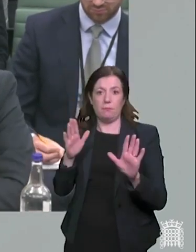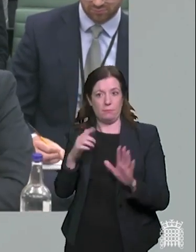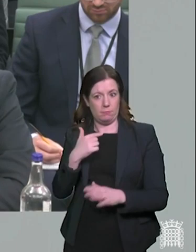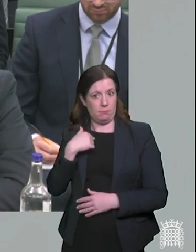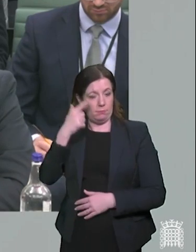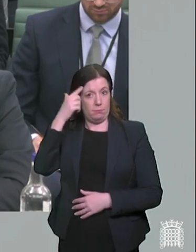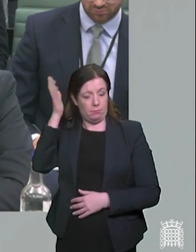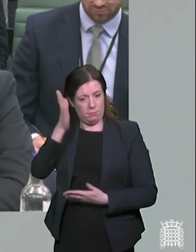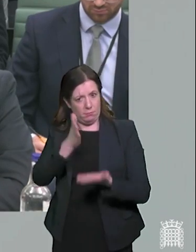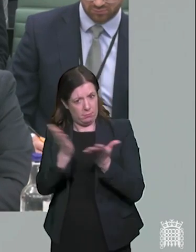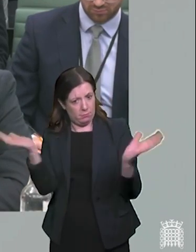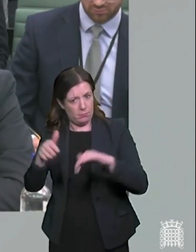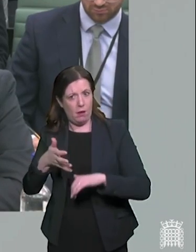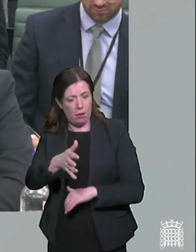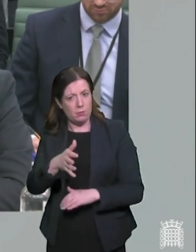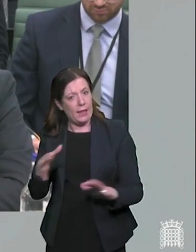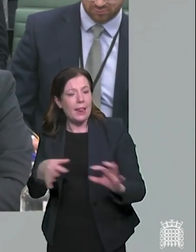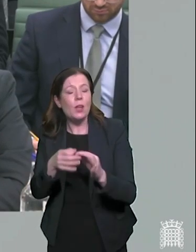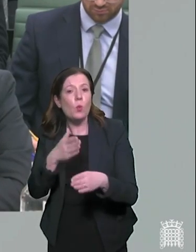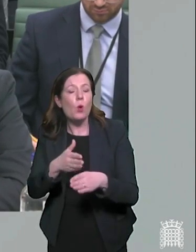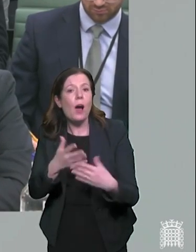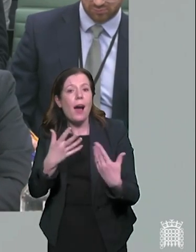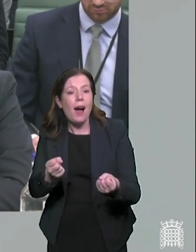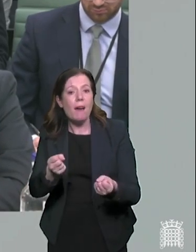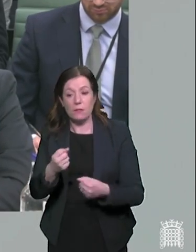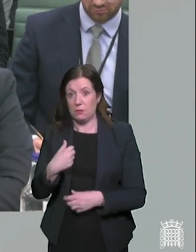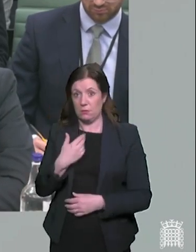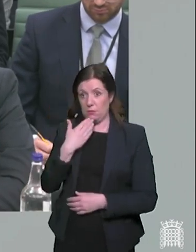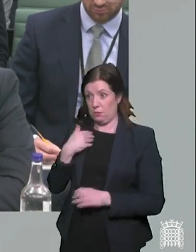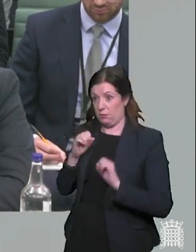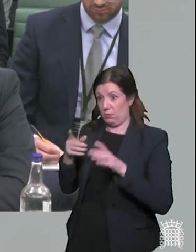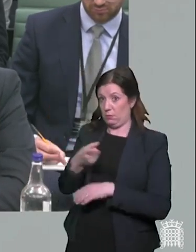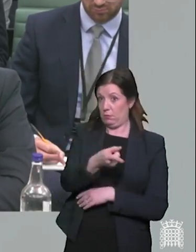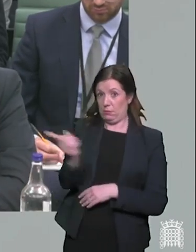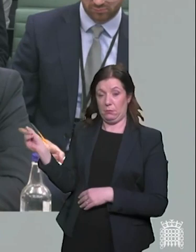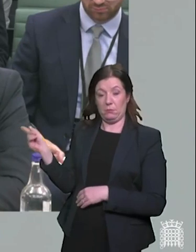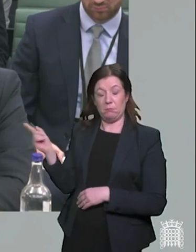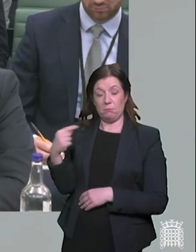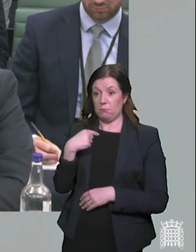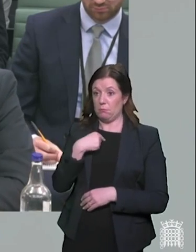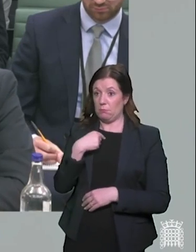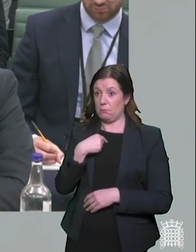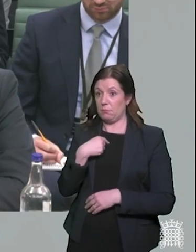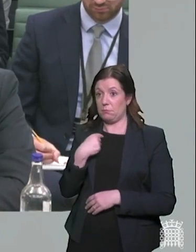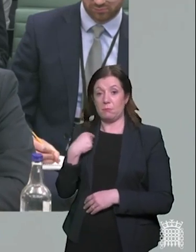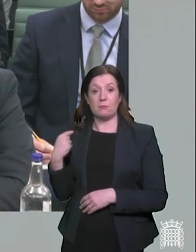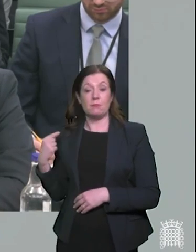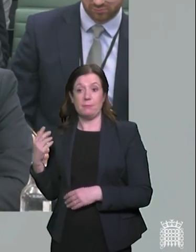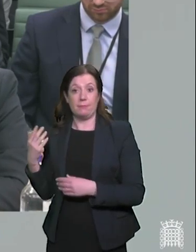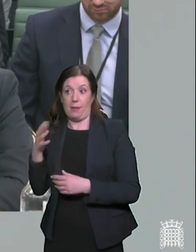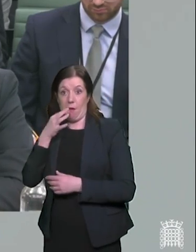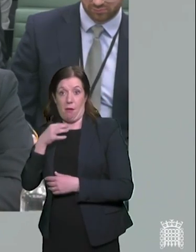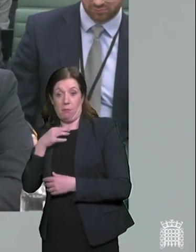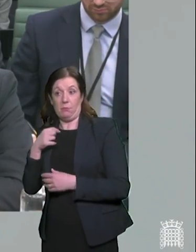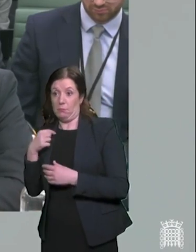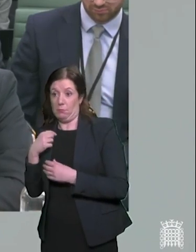was a work event. And as I said to the committee just now, I was ushered out into the garden,